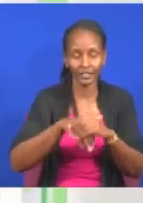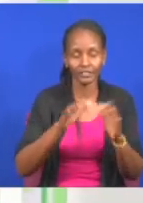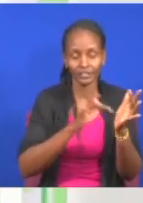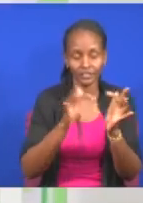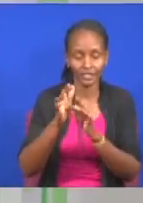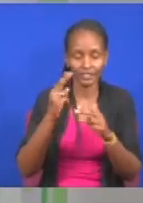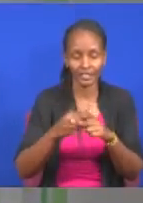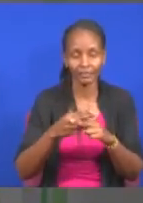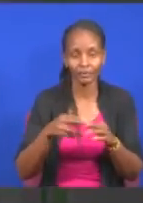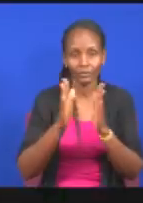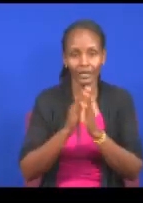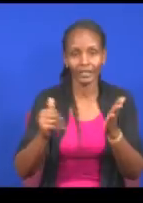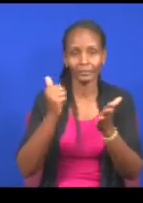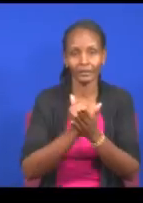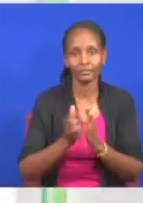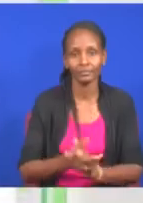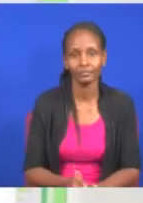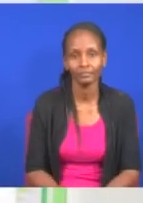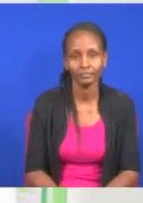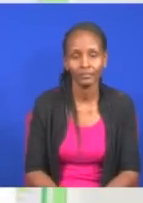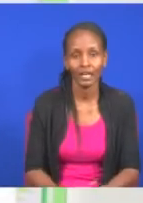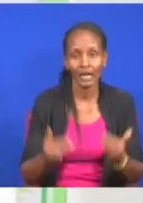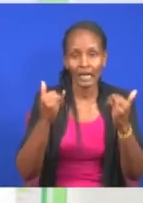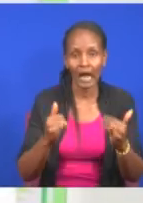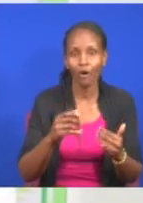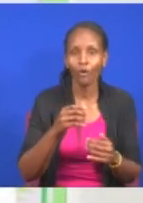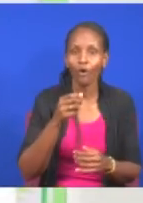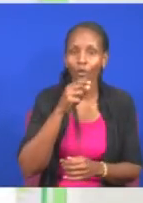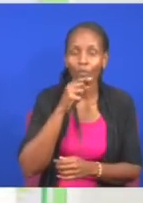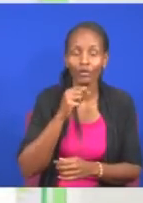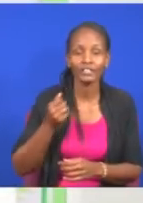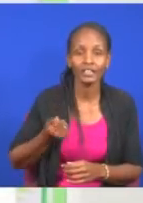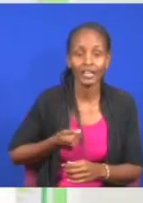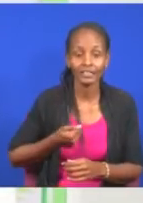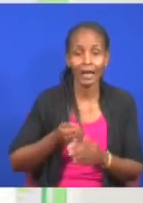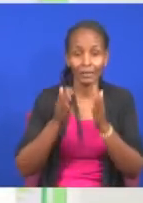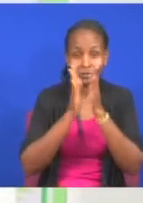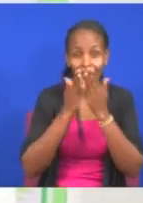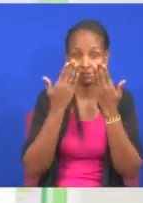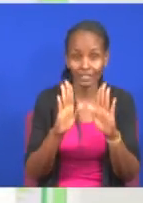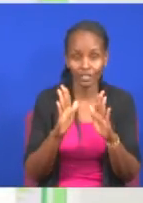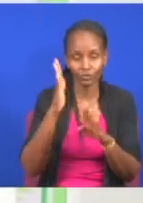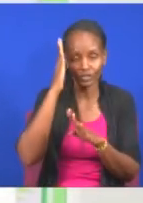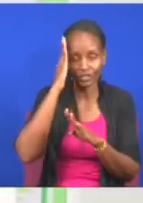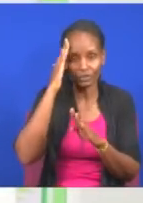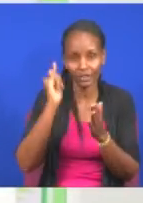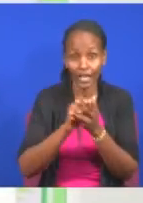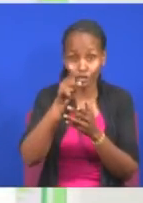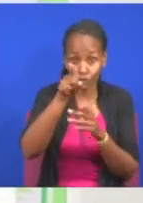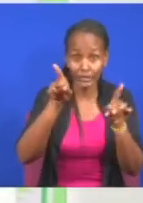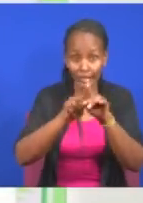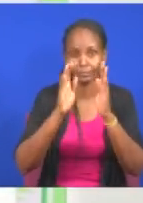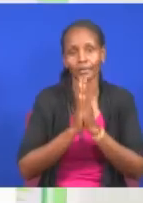pray. Amen. Amen. Now, boys and girls, we have prayed, and we know that you're also going to